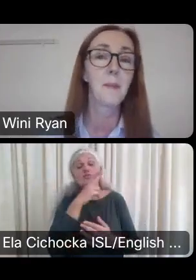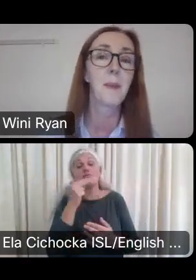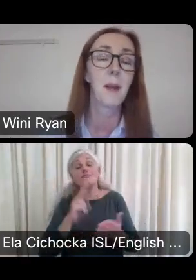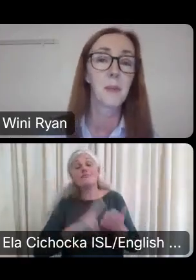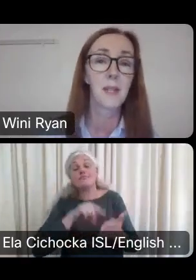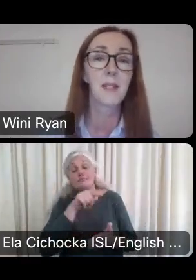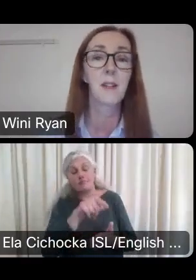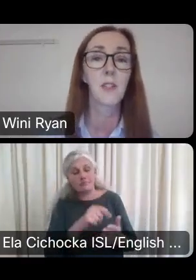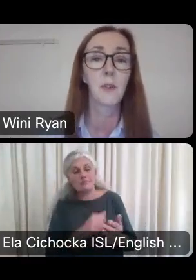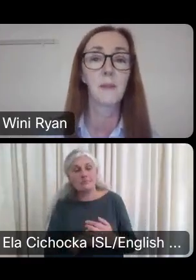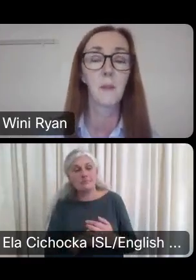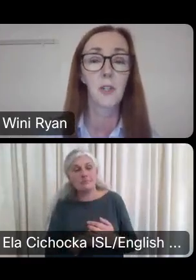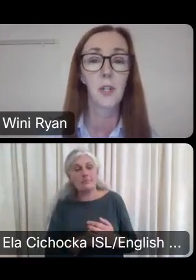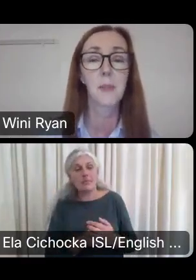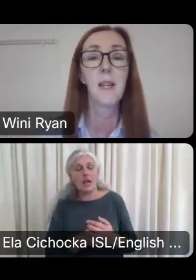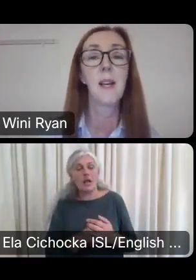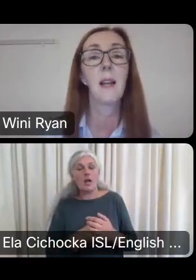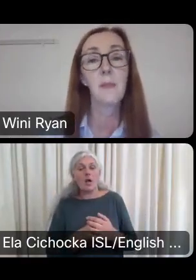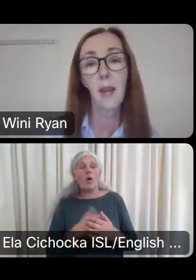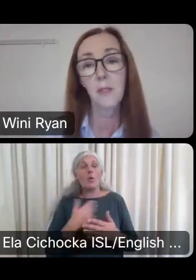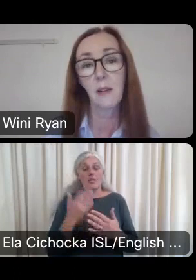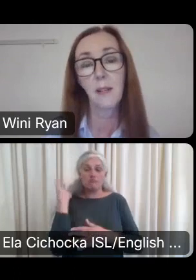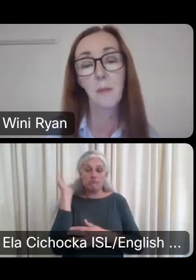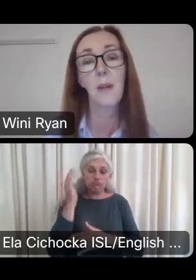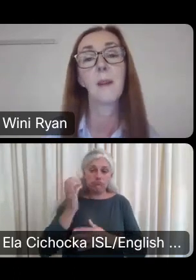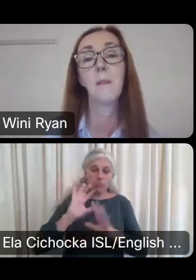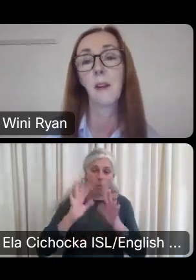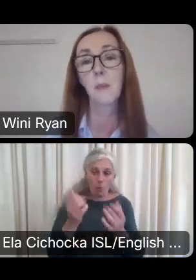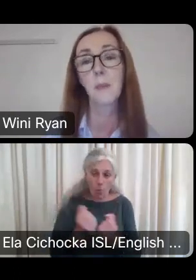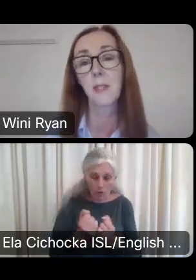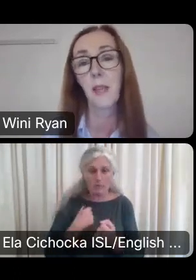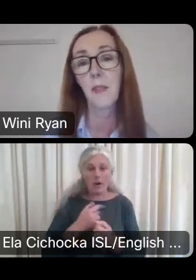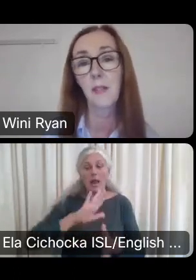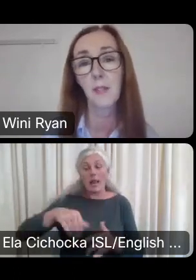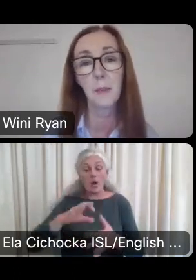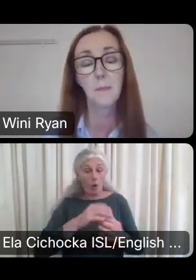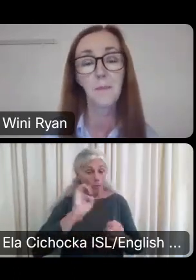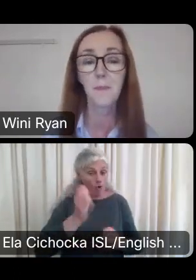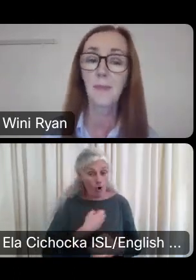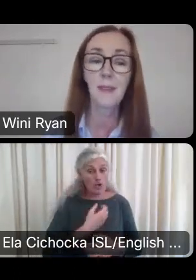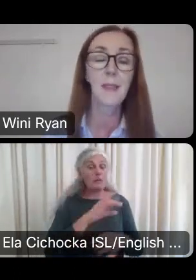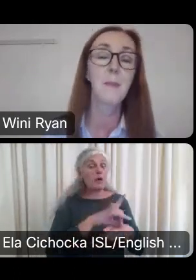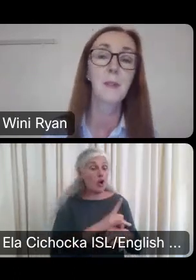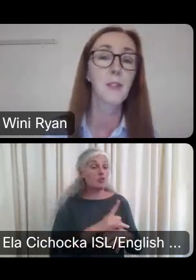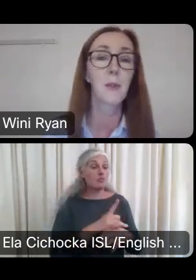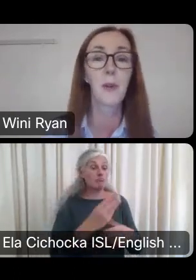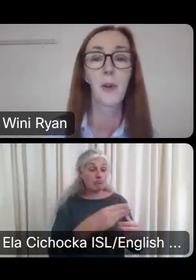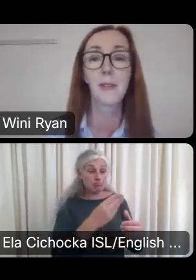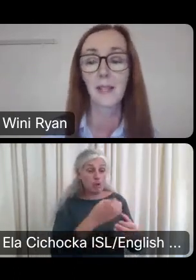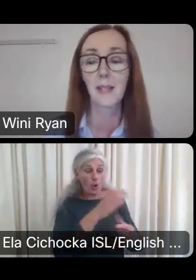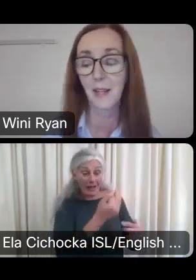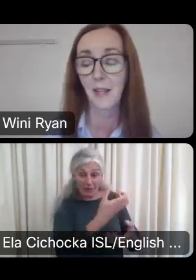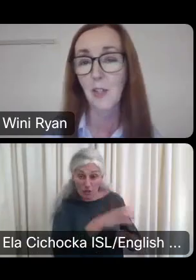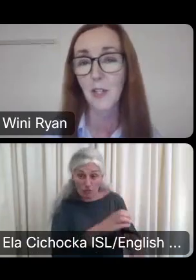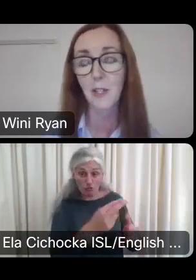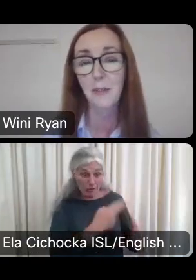I am presenting or doing workshops, I leave the house early in the morning. My husband has to get the kids up, get them out to school, all the things